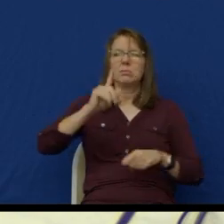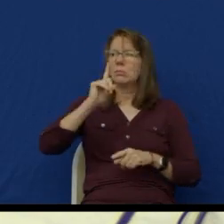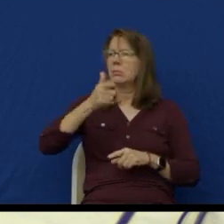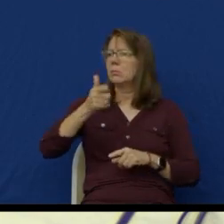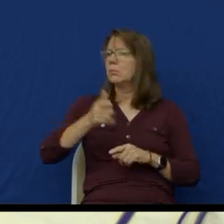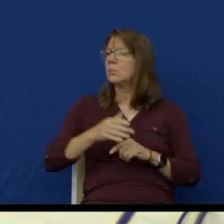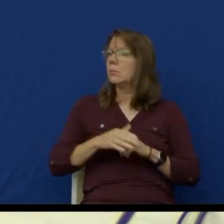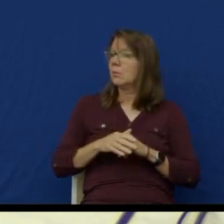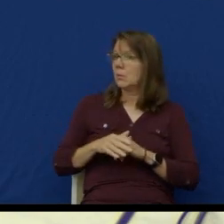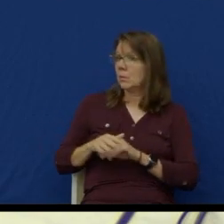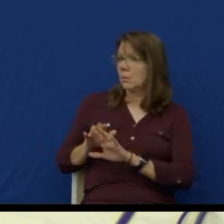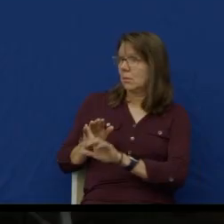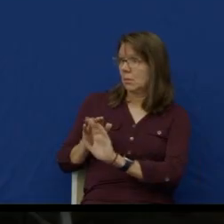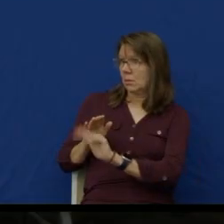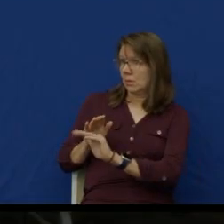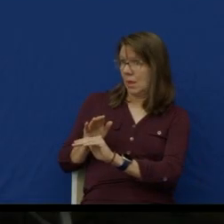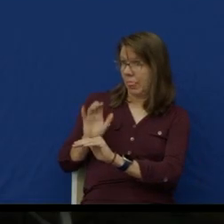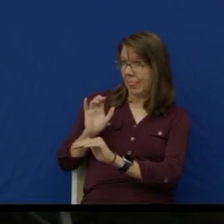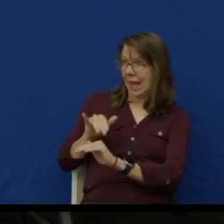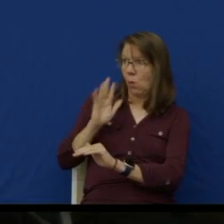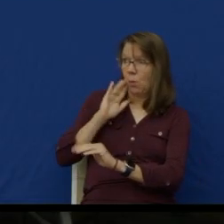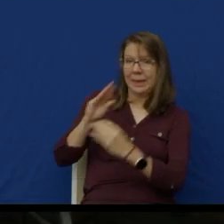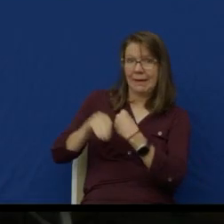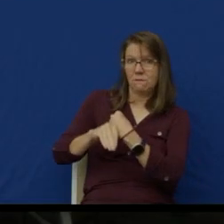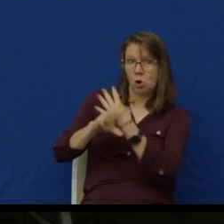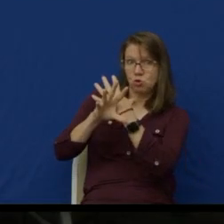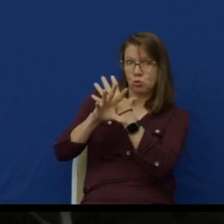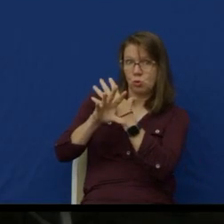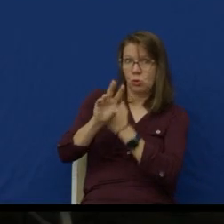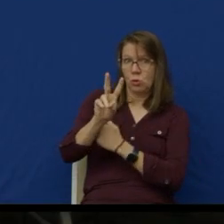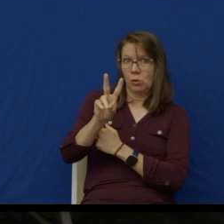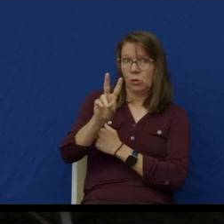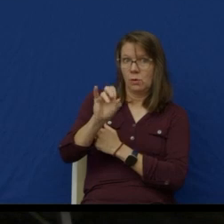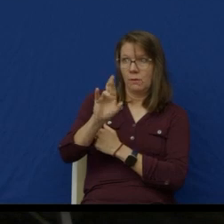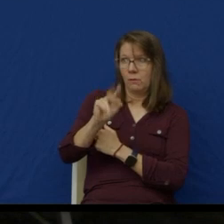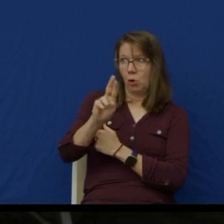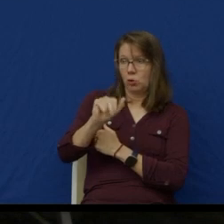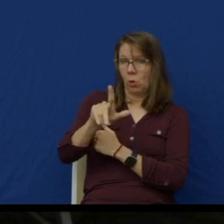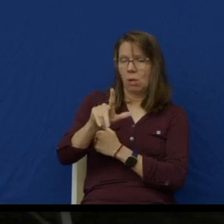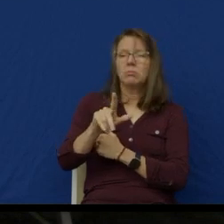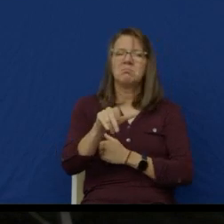that meeting will be virtual. And that meeting, yes, it will be a virtual meeting.